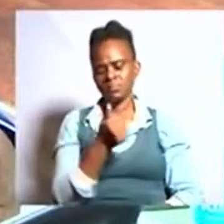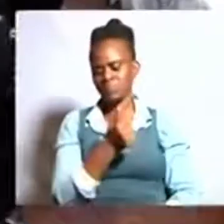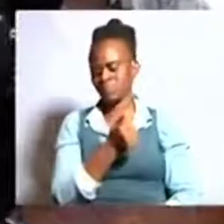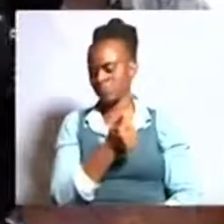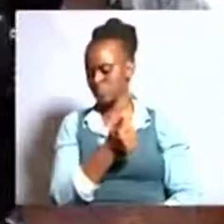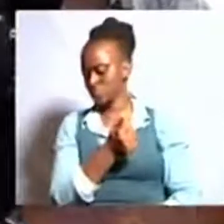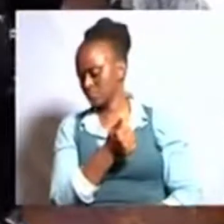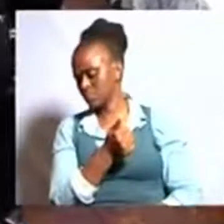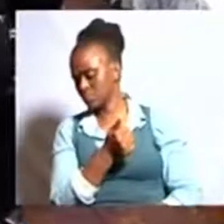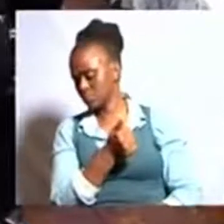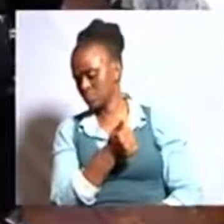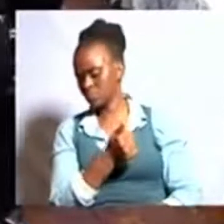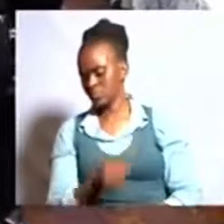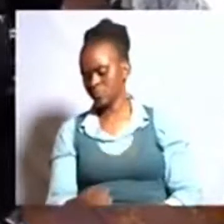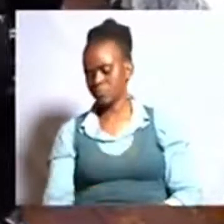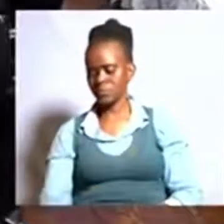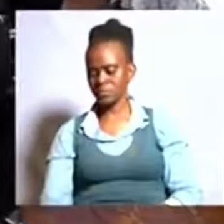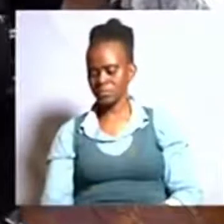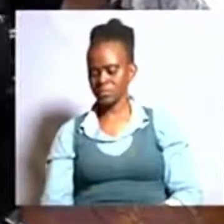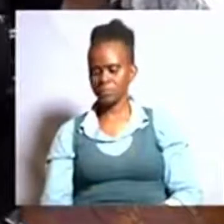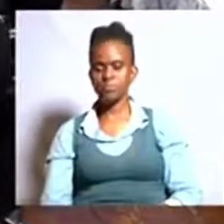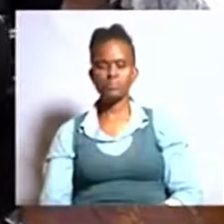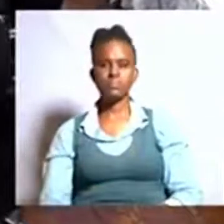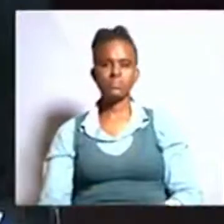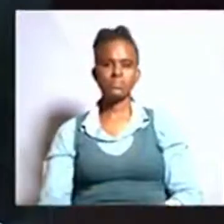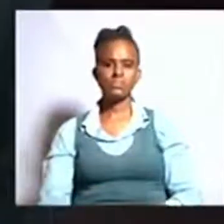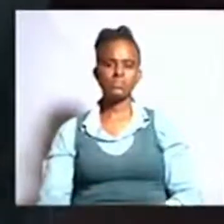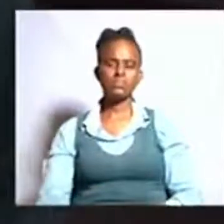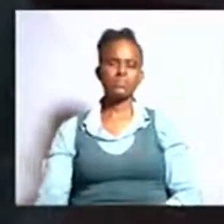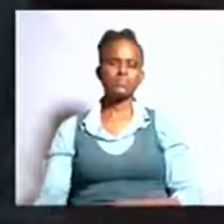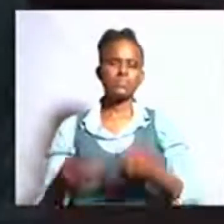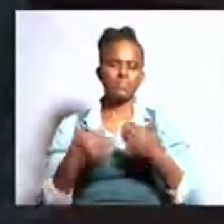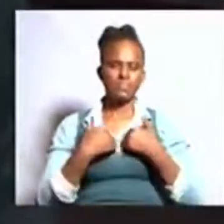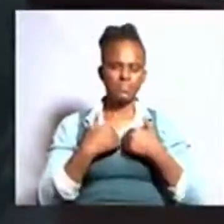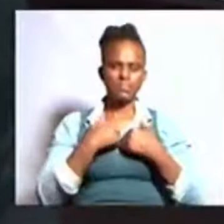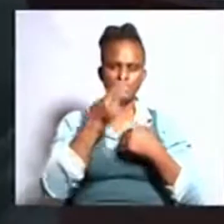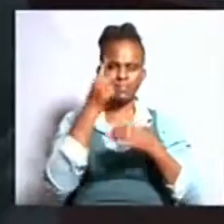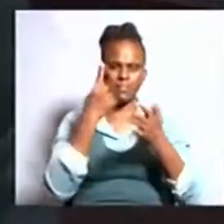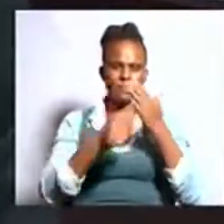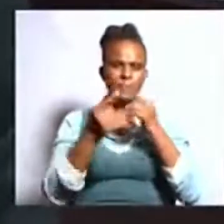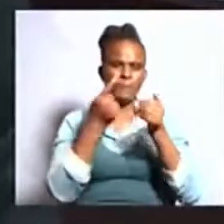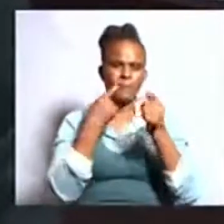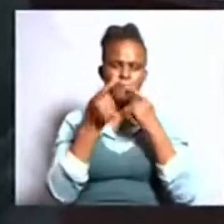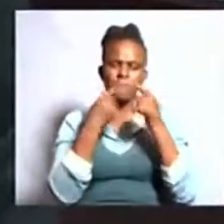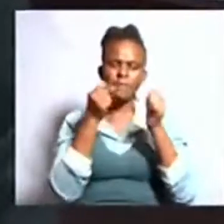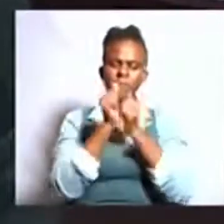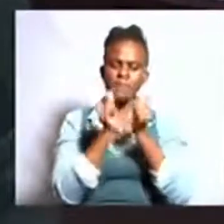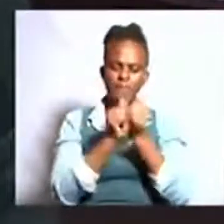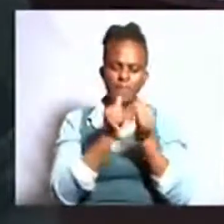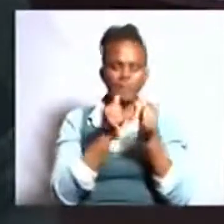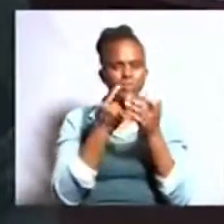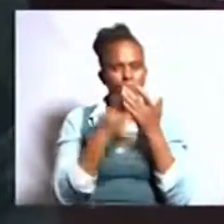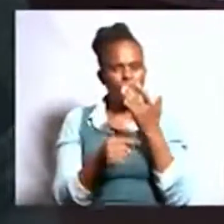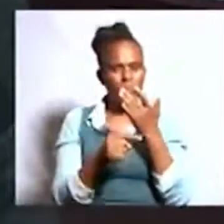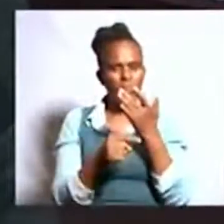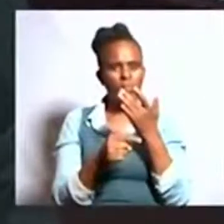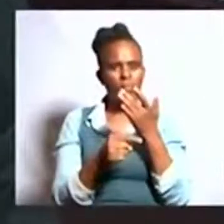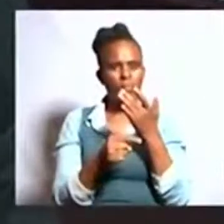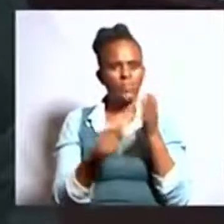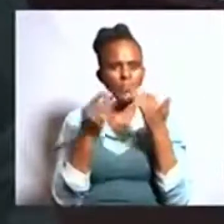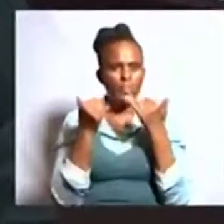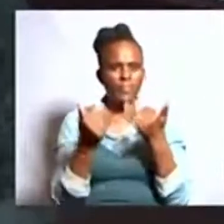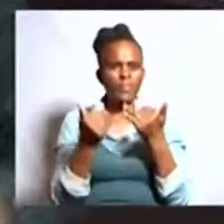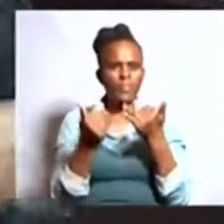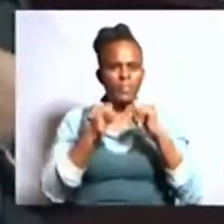Yes, I think can you react to that? Yes, I've seen what he's talking about, because in fact, right now